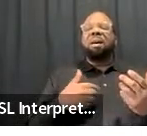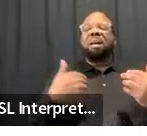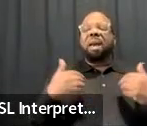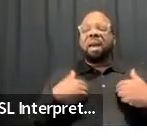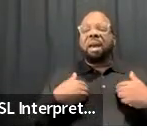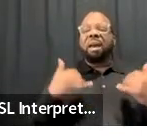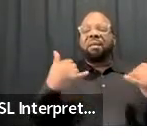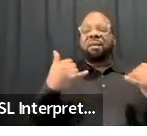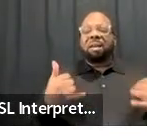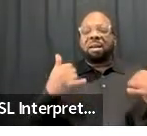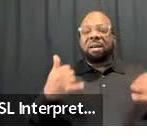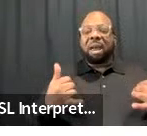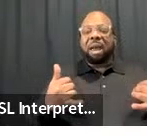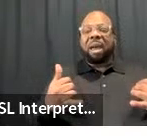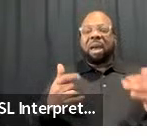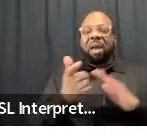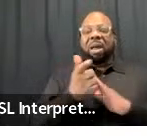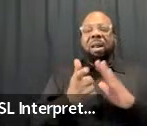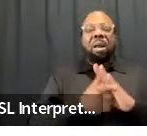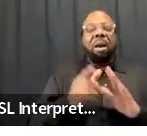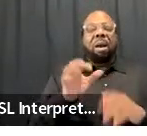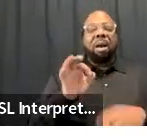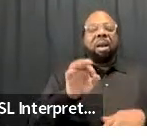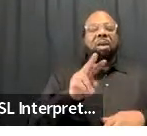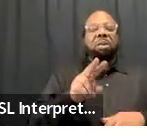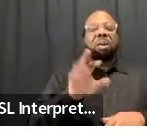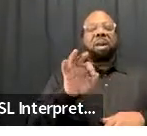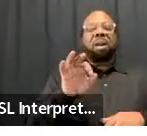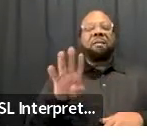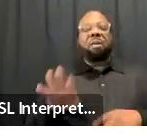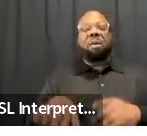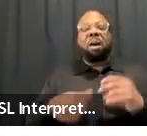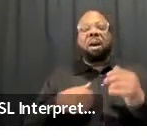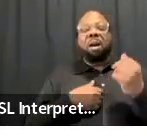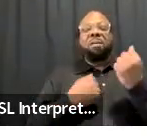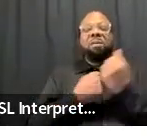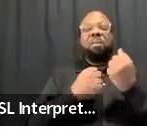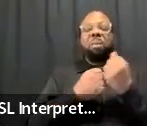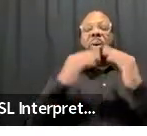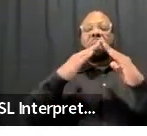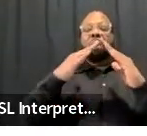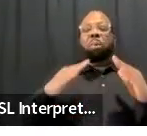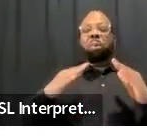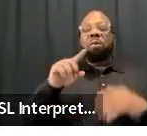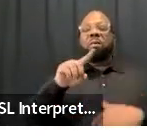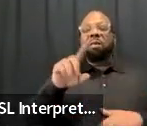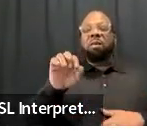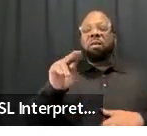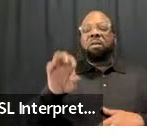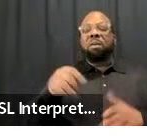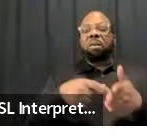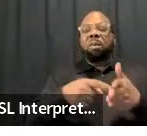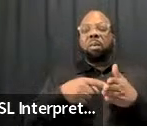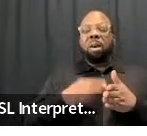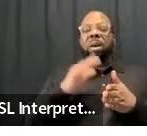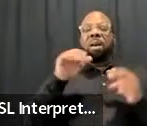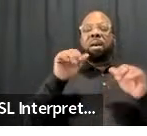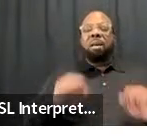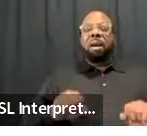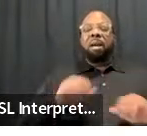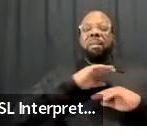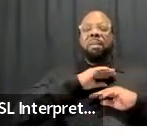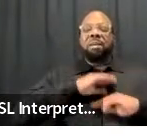Law 92 and Local Law 94, which have sustainable roofing zone requirements, which can be satisfied on